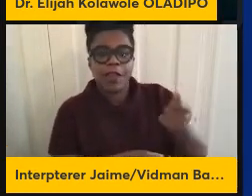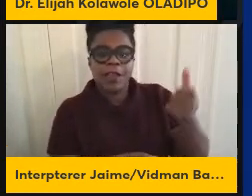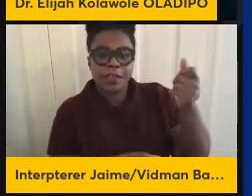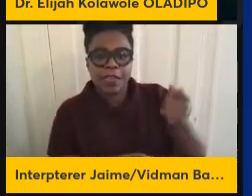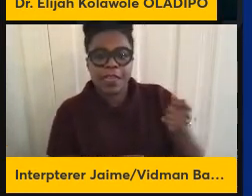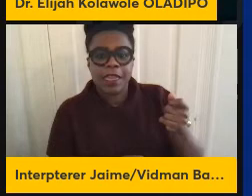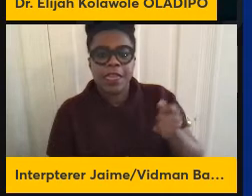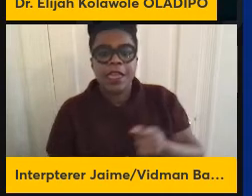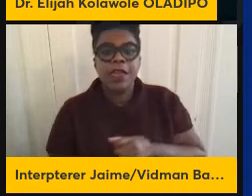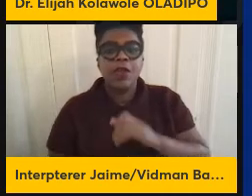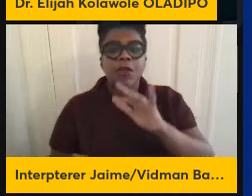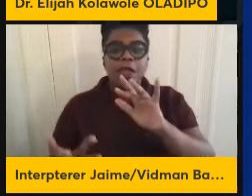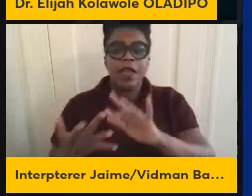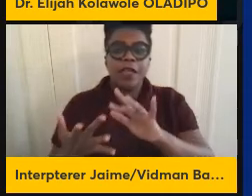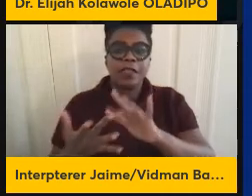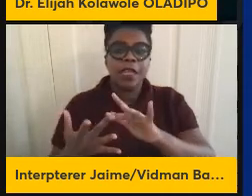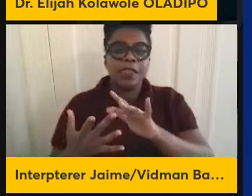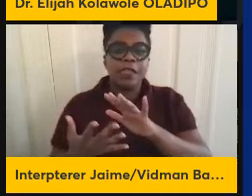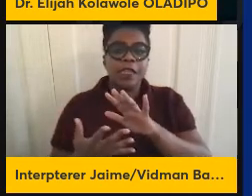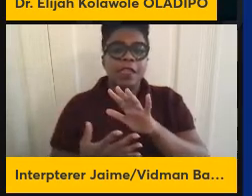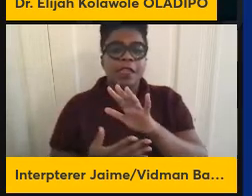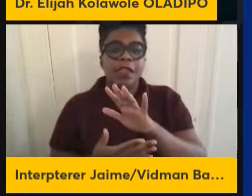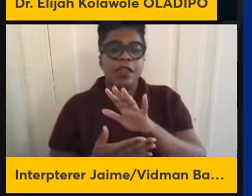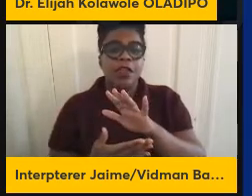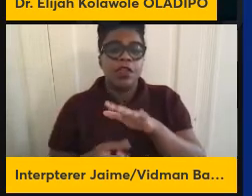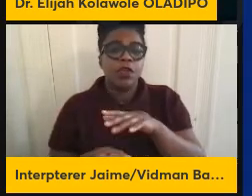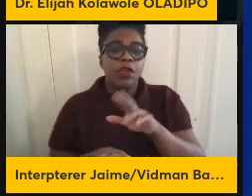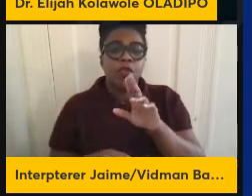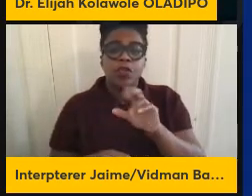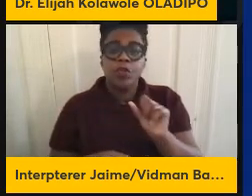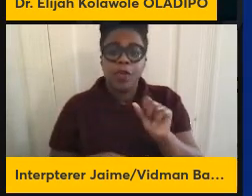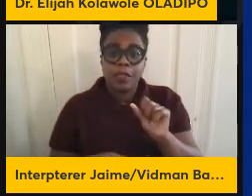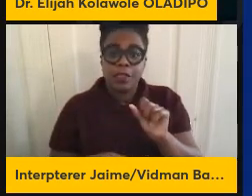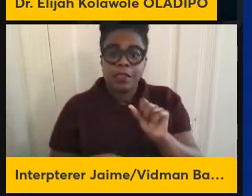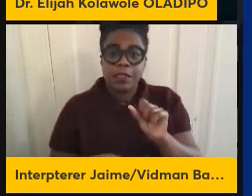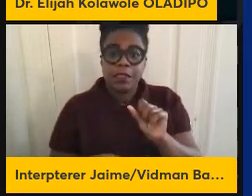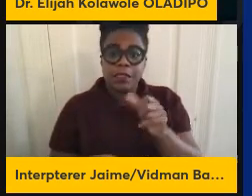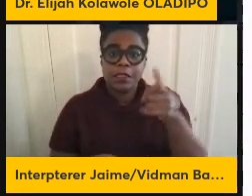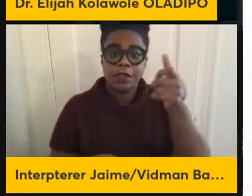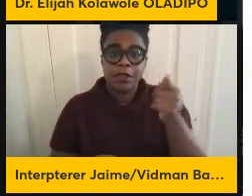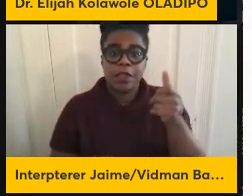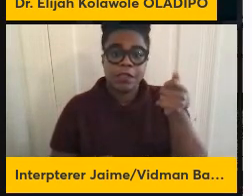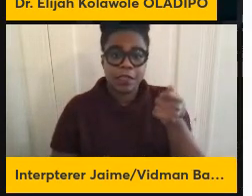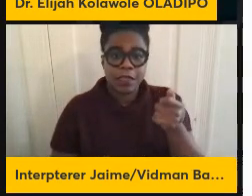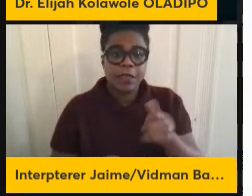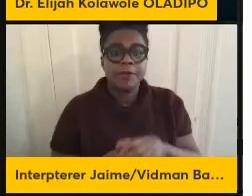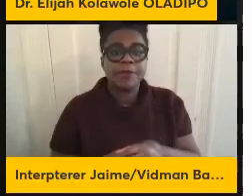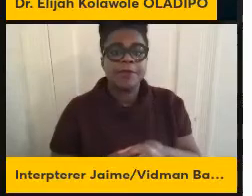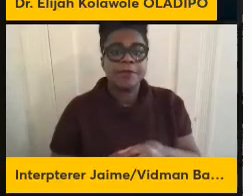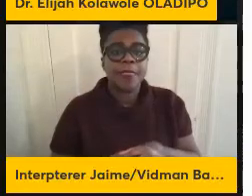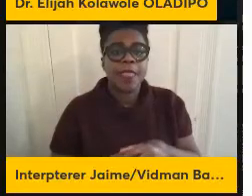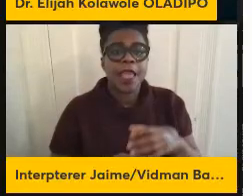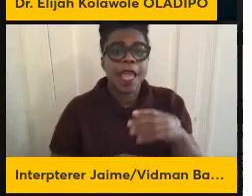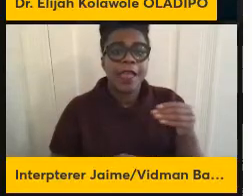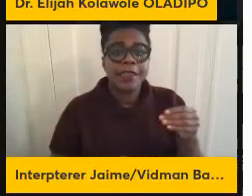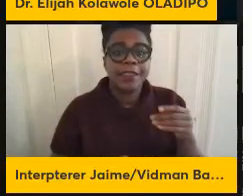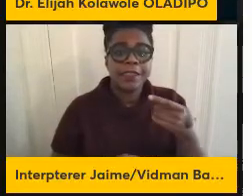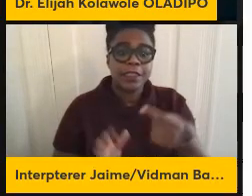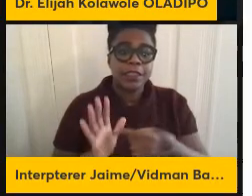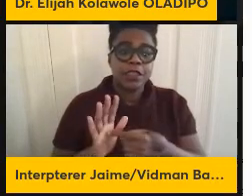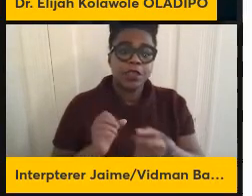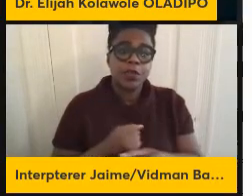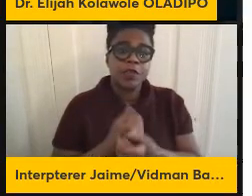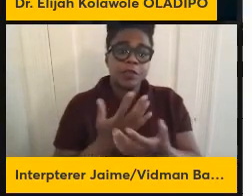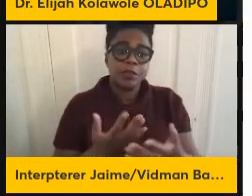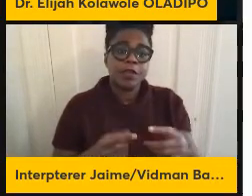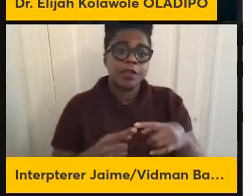by GenScript. And we tried two vectors. We did E. coli and we did insects. And this is just the expression of a